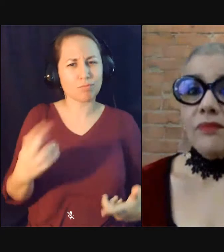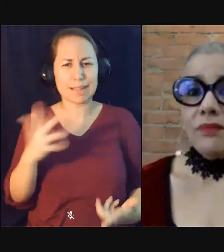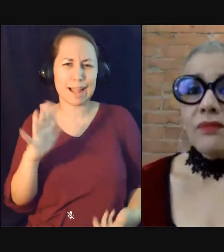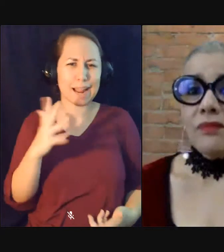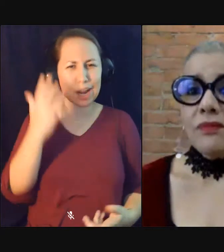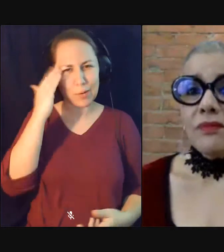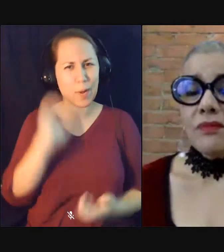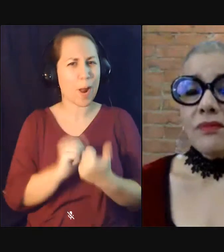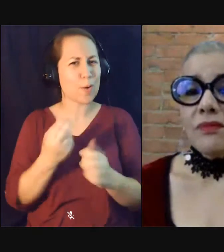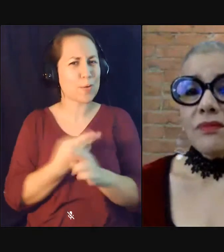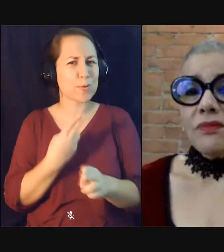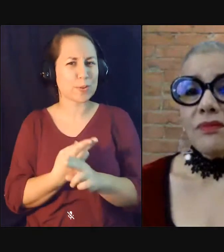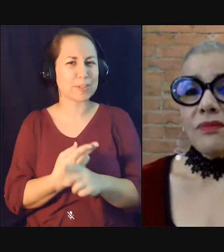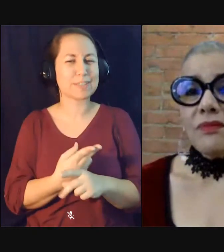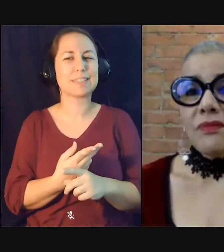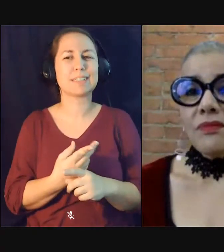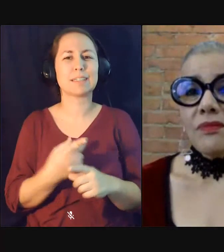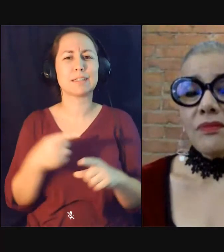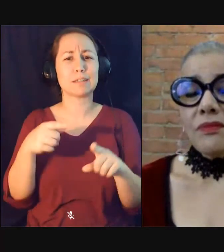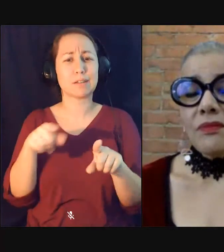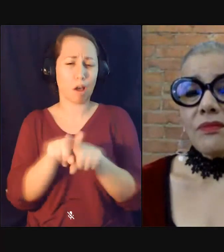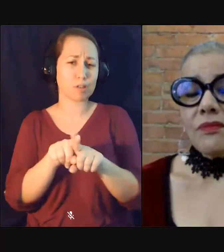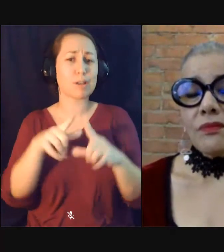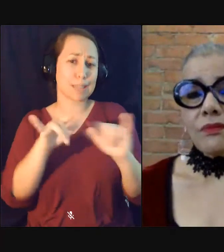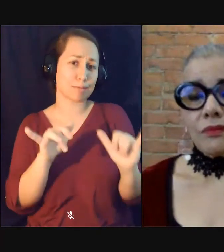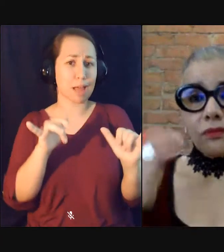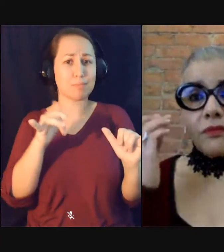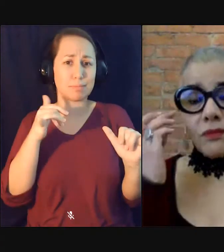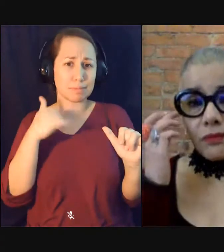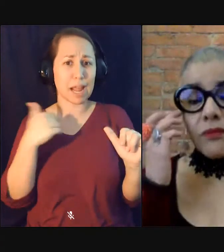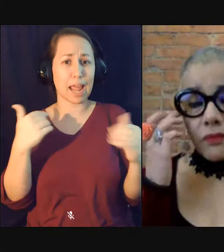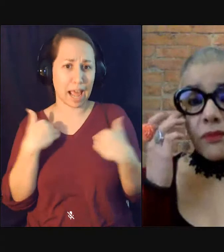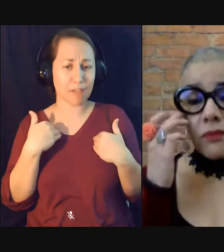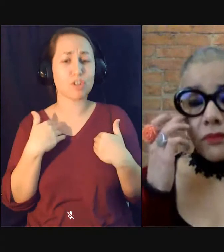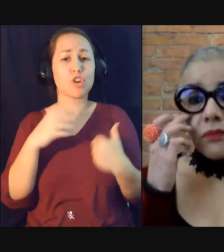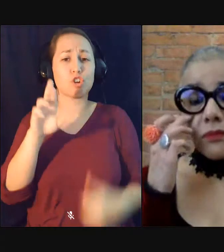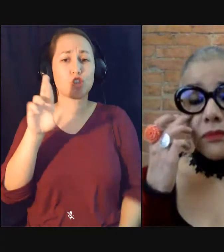side while receiving rape and death threats of varying seriousness on a daily basis.